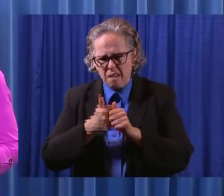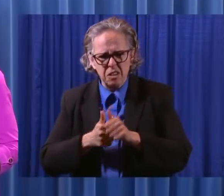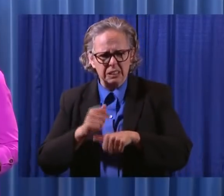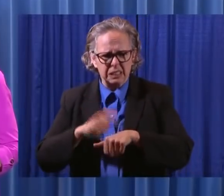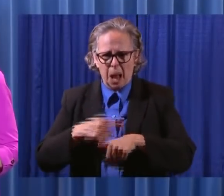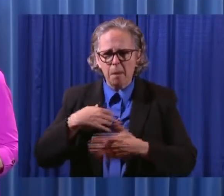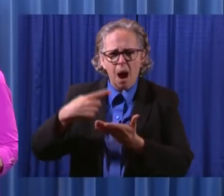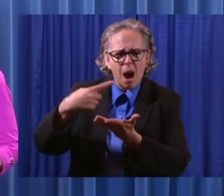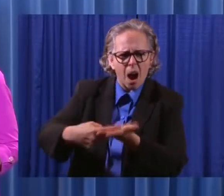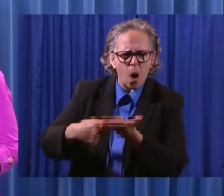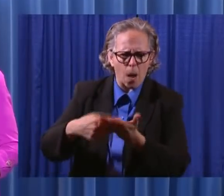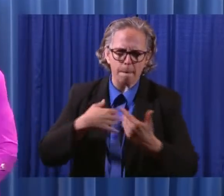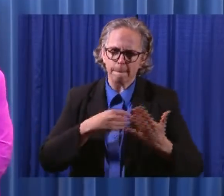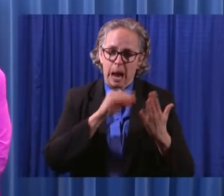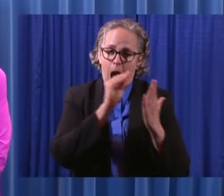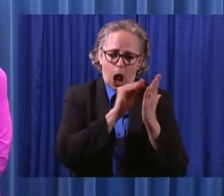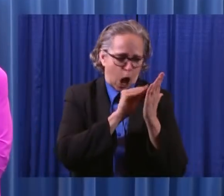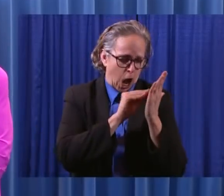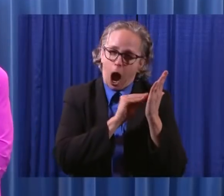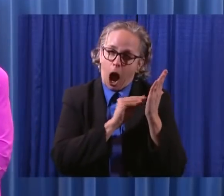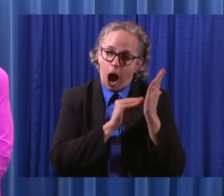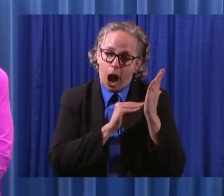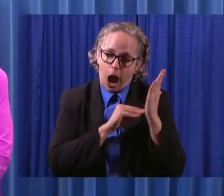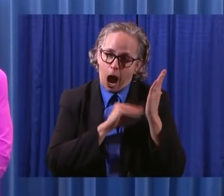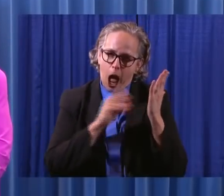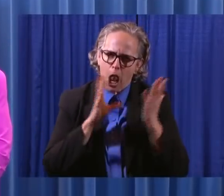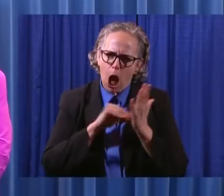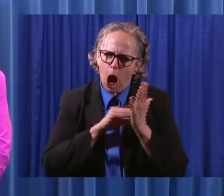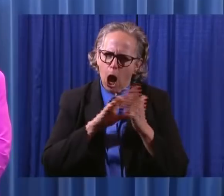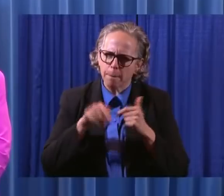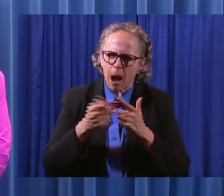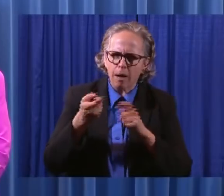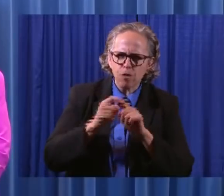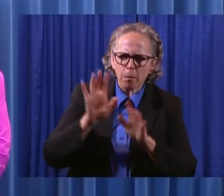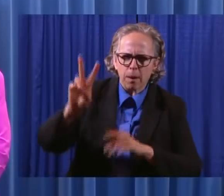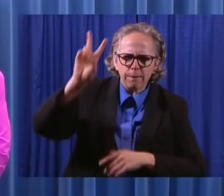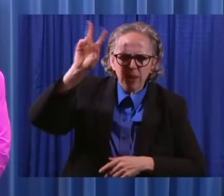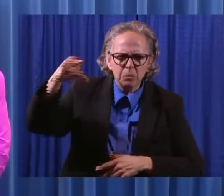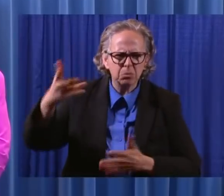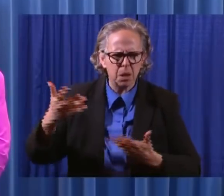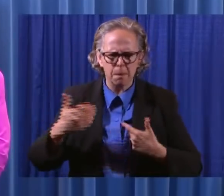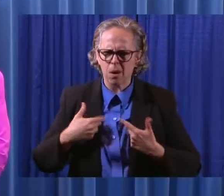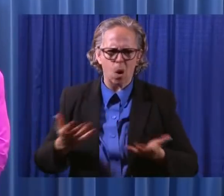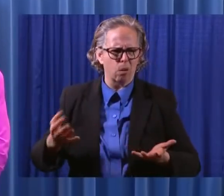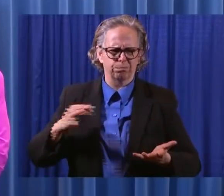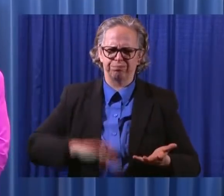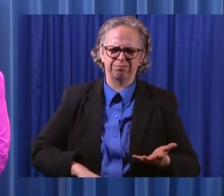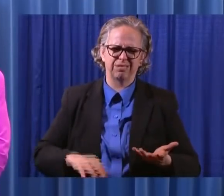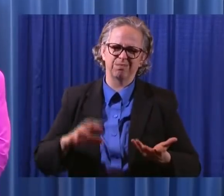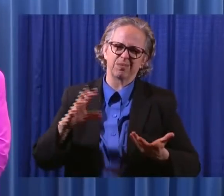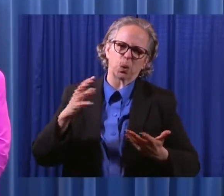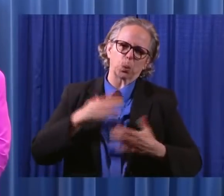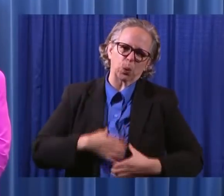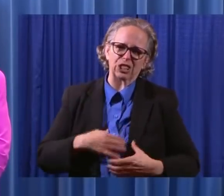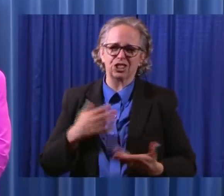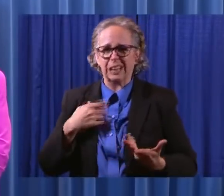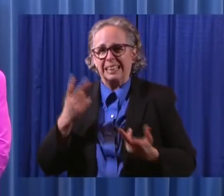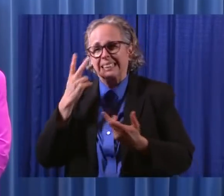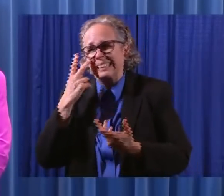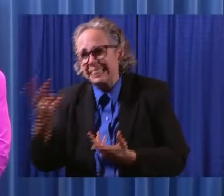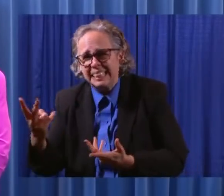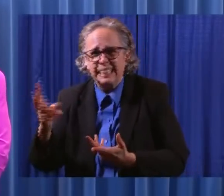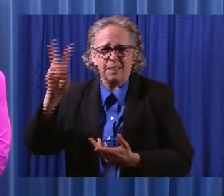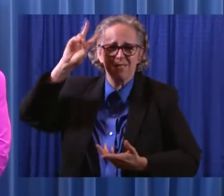those conferences, and I always learn things, and it's always very, very helpful. So I'm sorry I'm going to miss the Vice President. I'm sorry I'm not going to be there on Thursday,